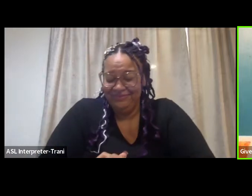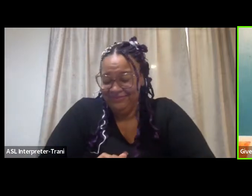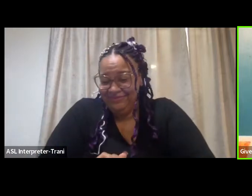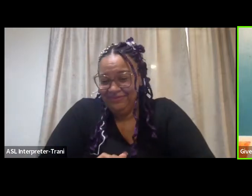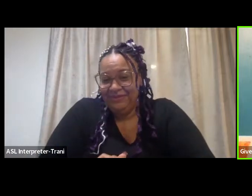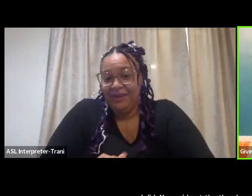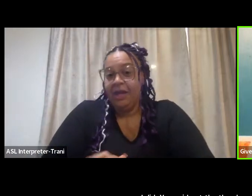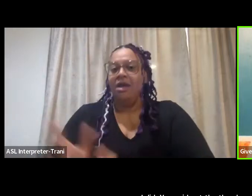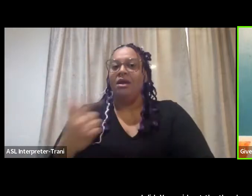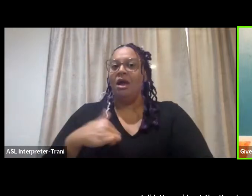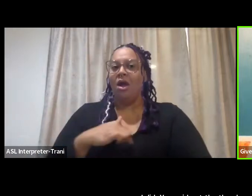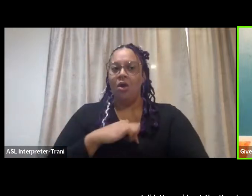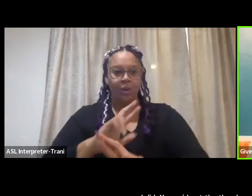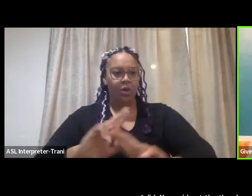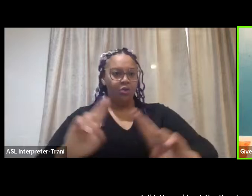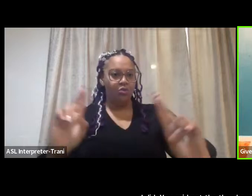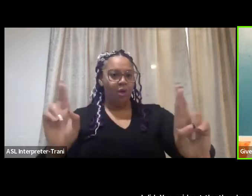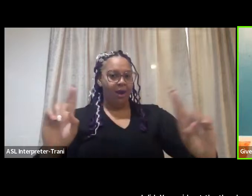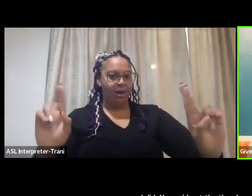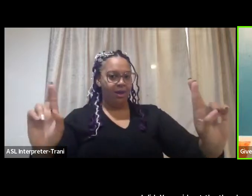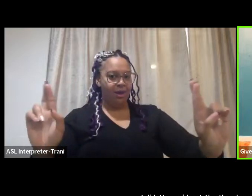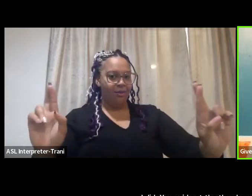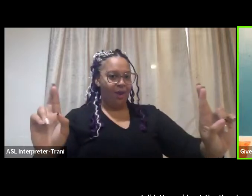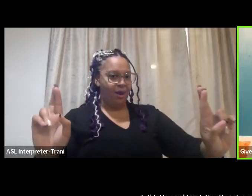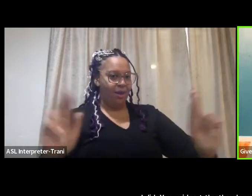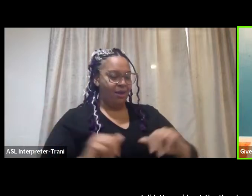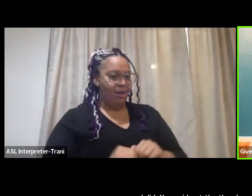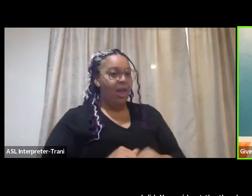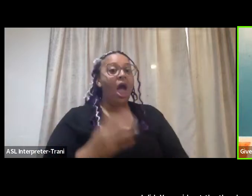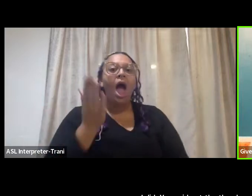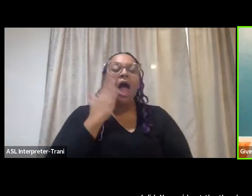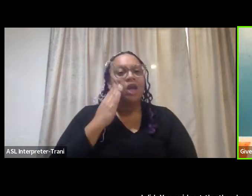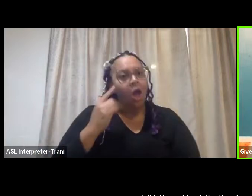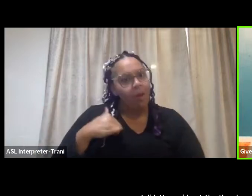Are we ready? I know I am.